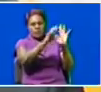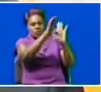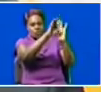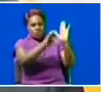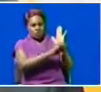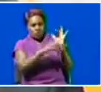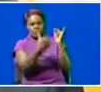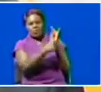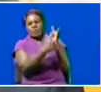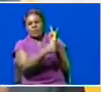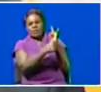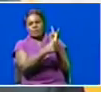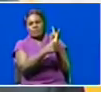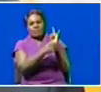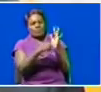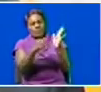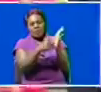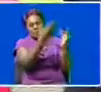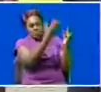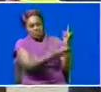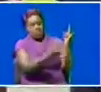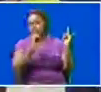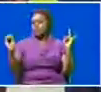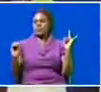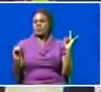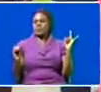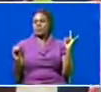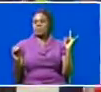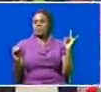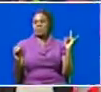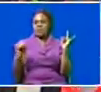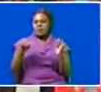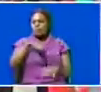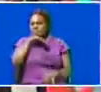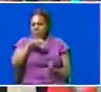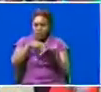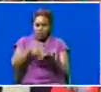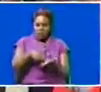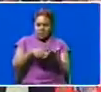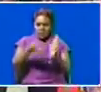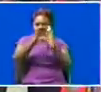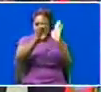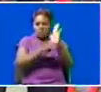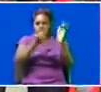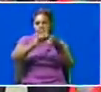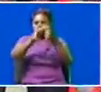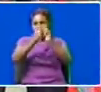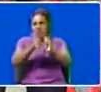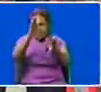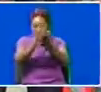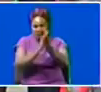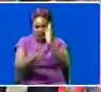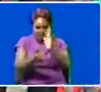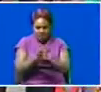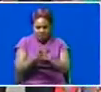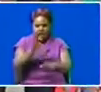constitution that is the problem. None of them is the problem. While Odinga has insisted that the clamor for constitutional changes has nothing to do